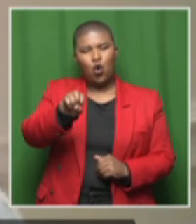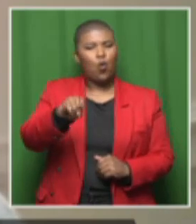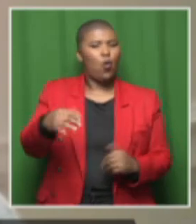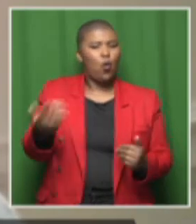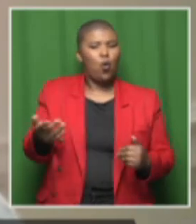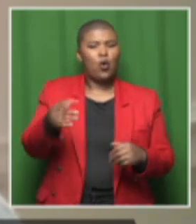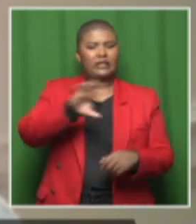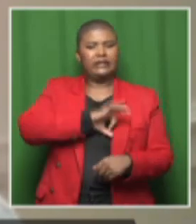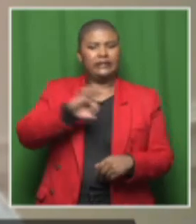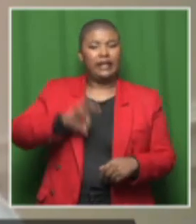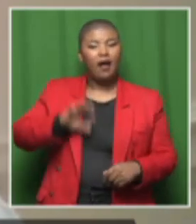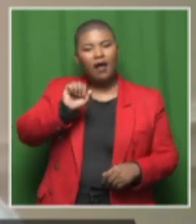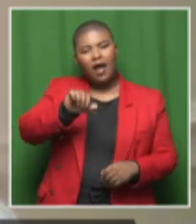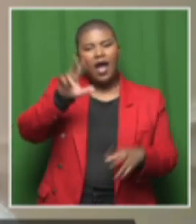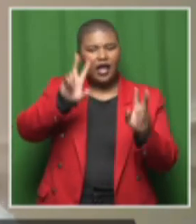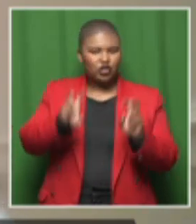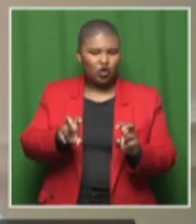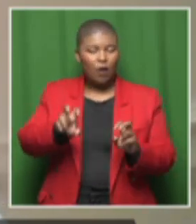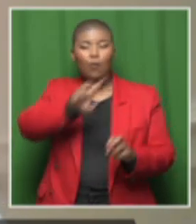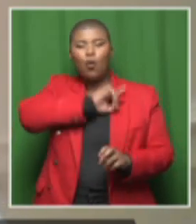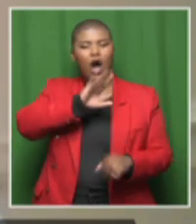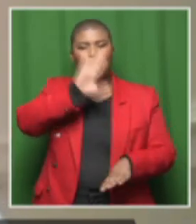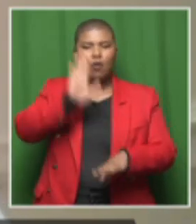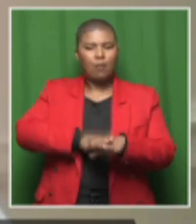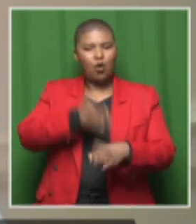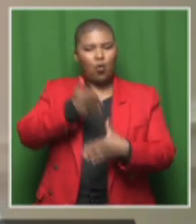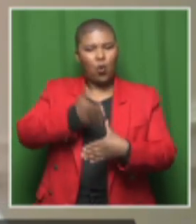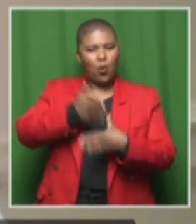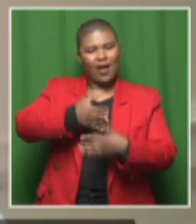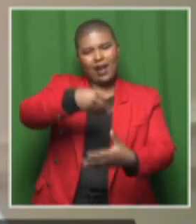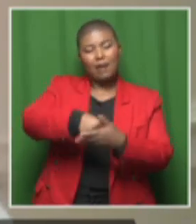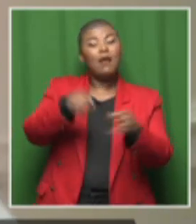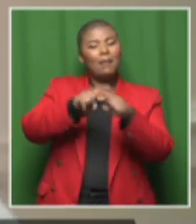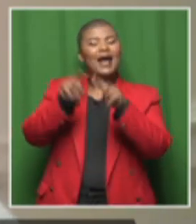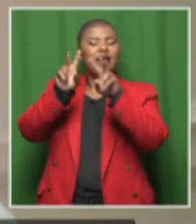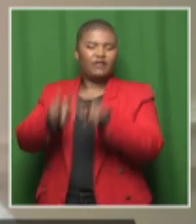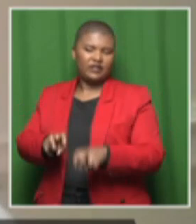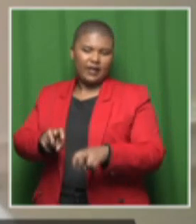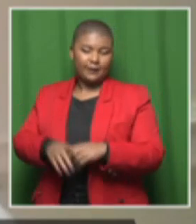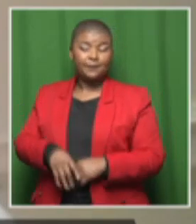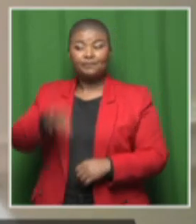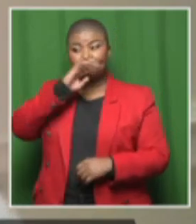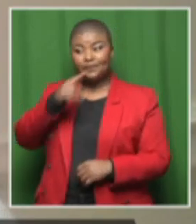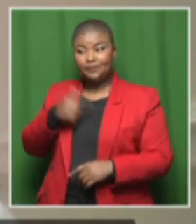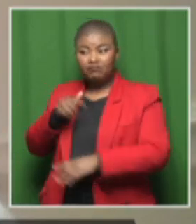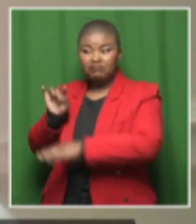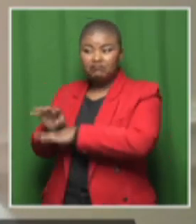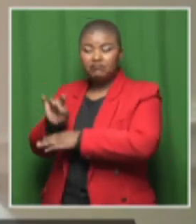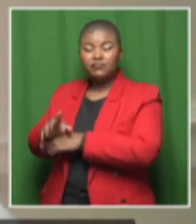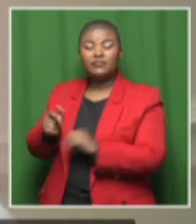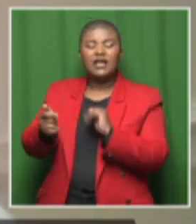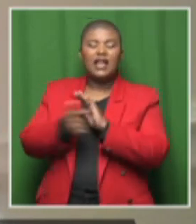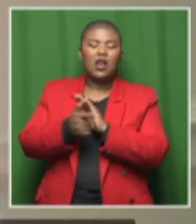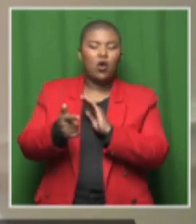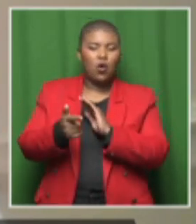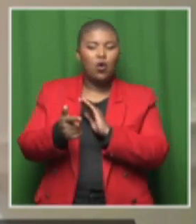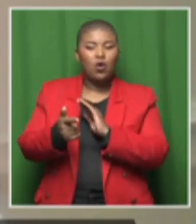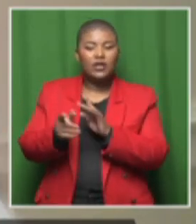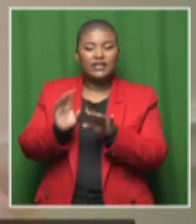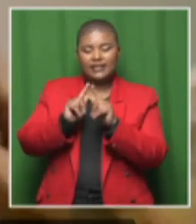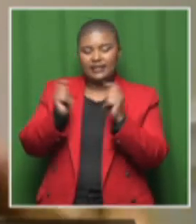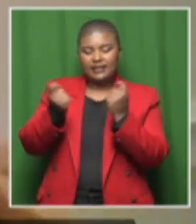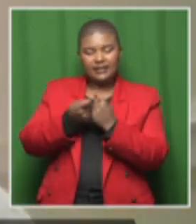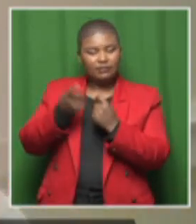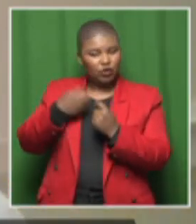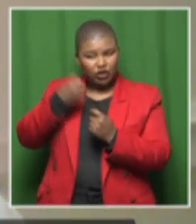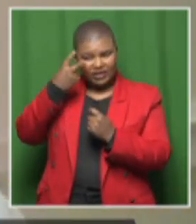right? Now, at the moment, my brief to the legal team is we need to look at the legal basis on which we can